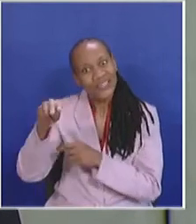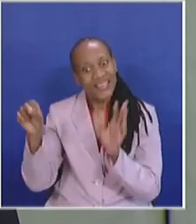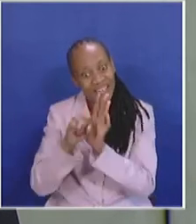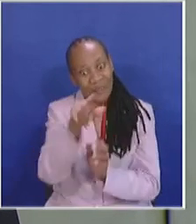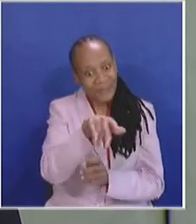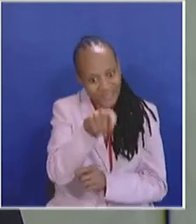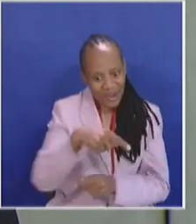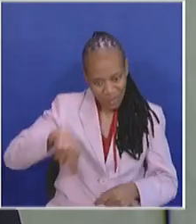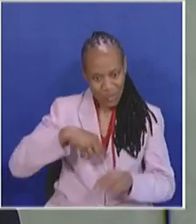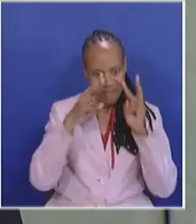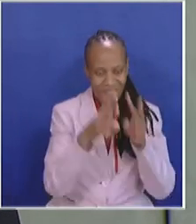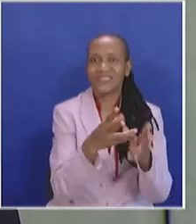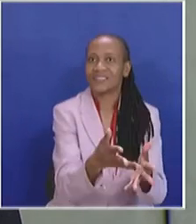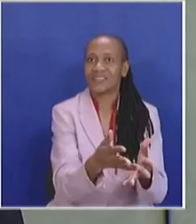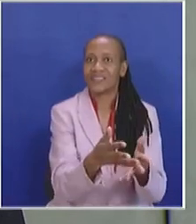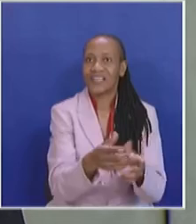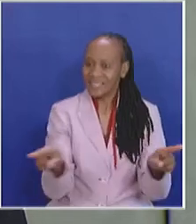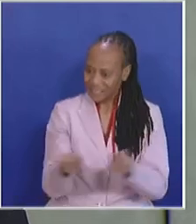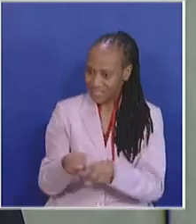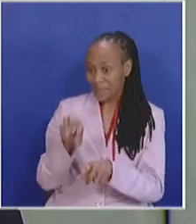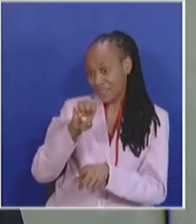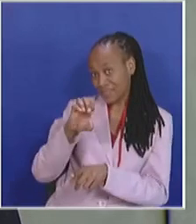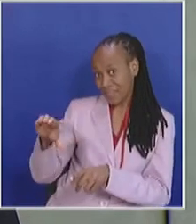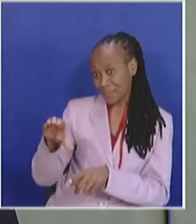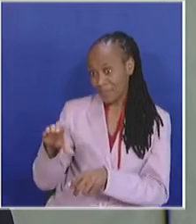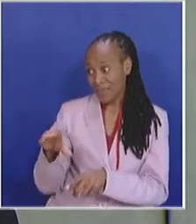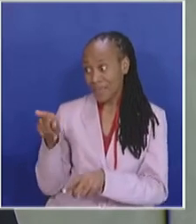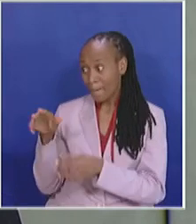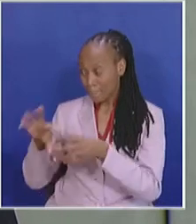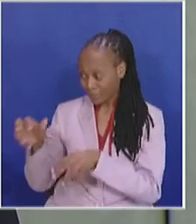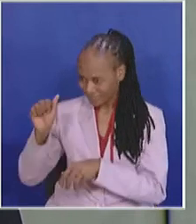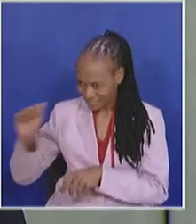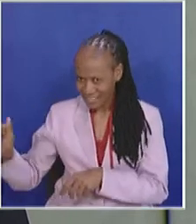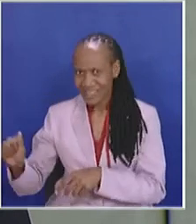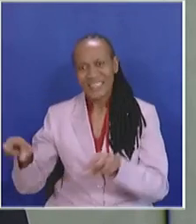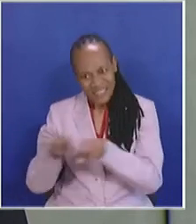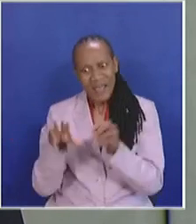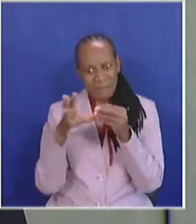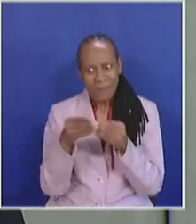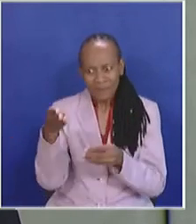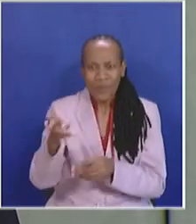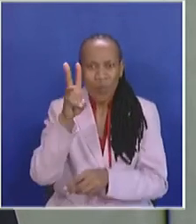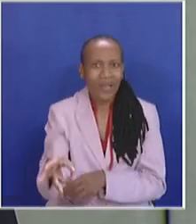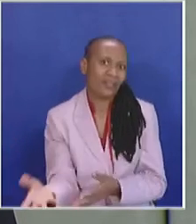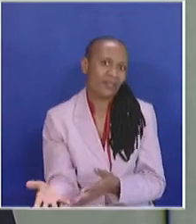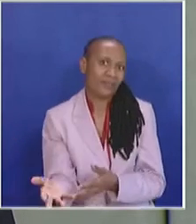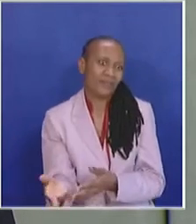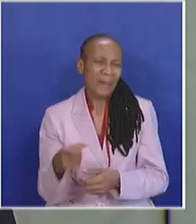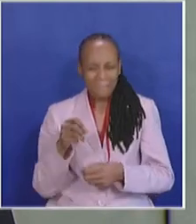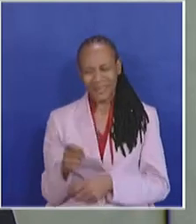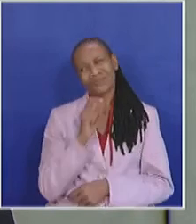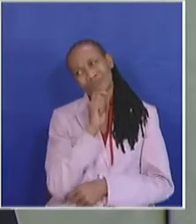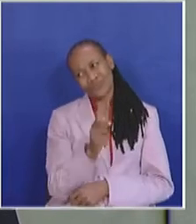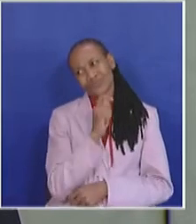course, he is joining his Eastern Cape counterparts and his membership must still be processed. But really, to say that we go